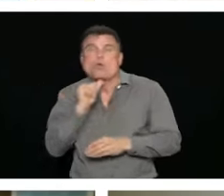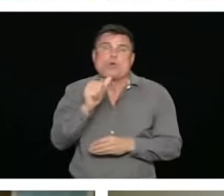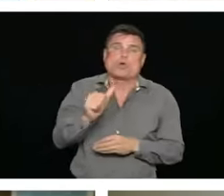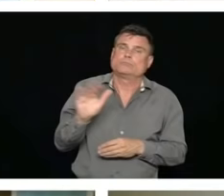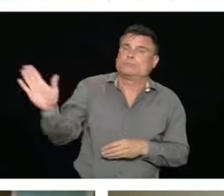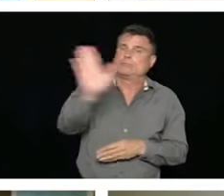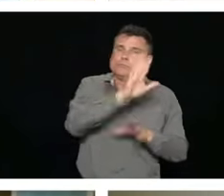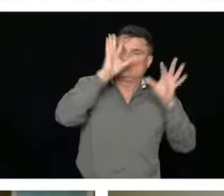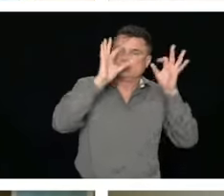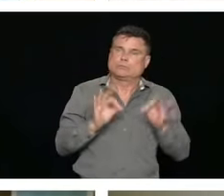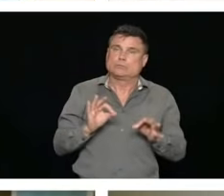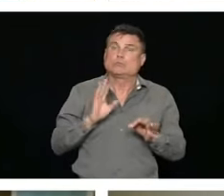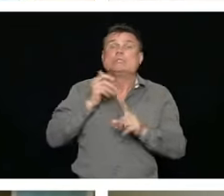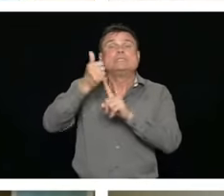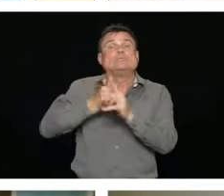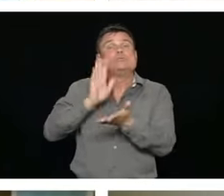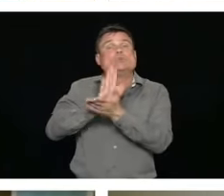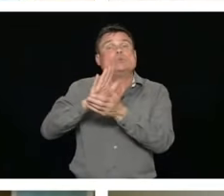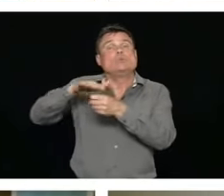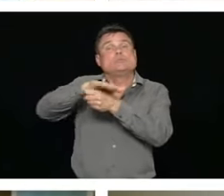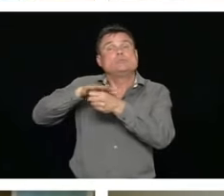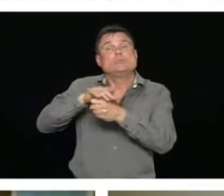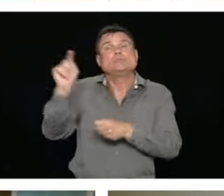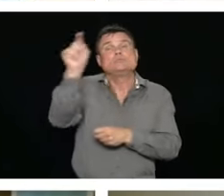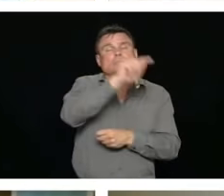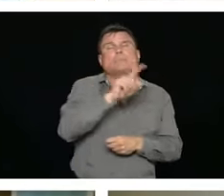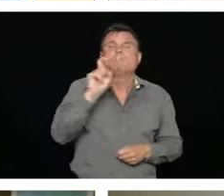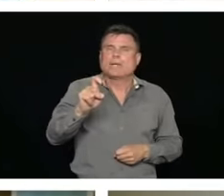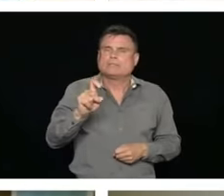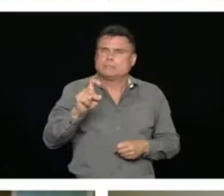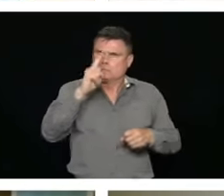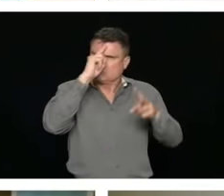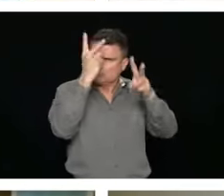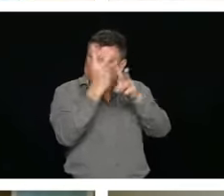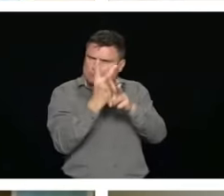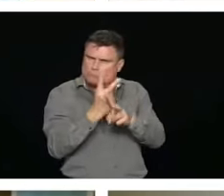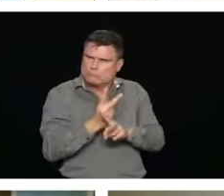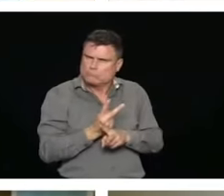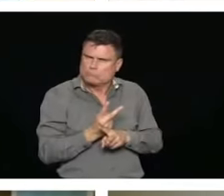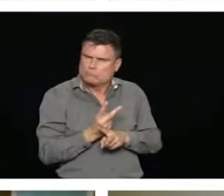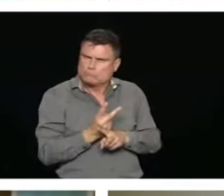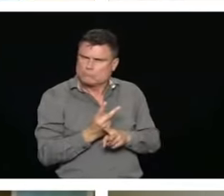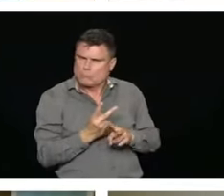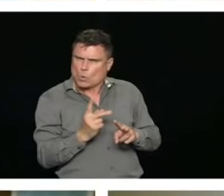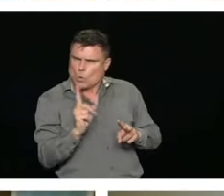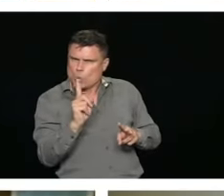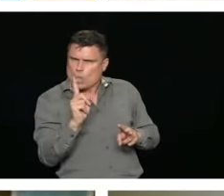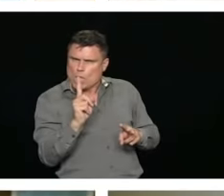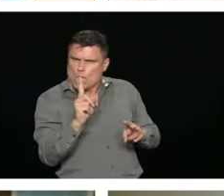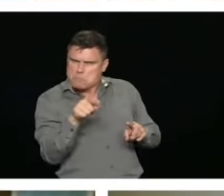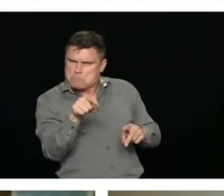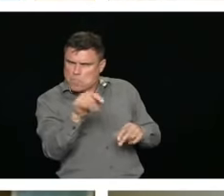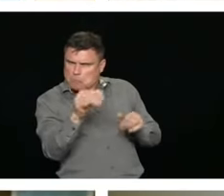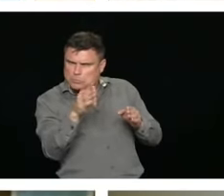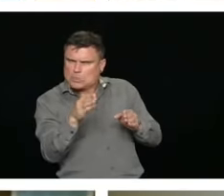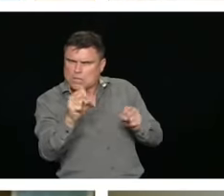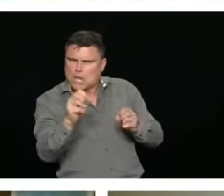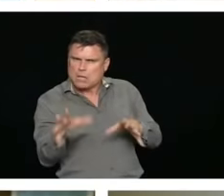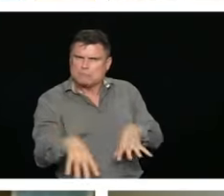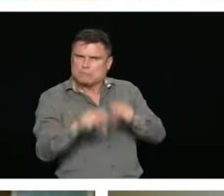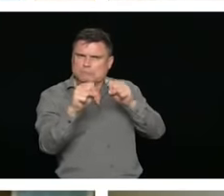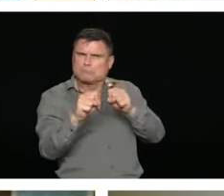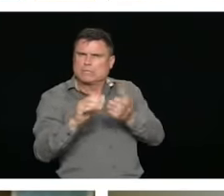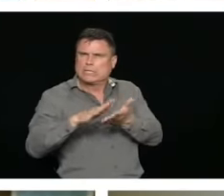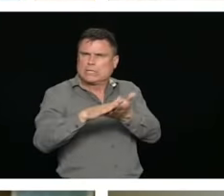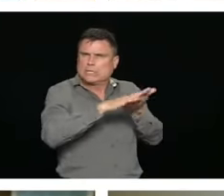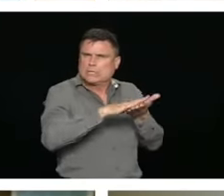the schools are cleaned. And it's not a deep clean twice a day. It's cleaning high touch surfaces twice a day and a deep clean once a